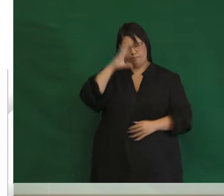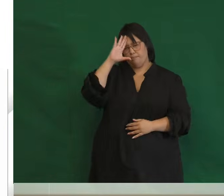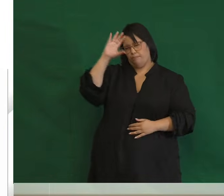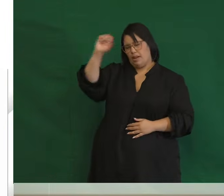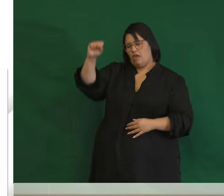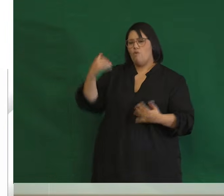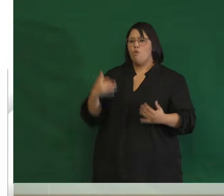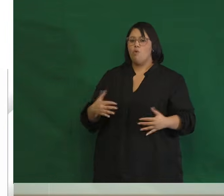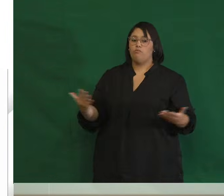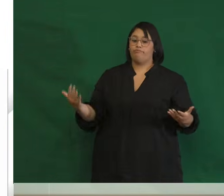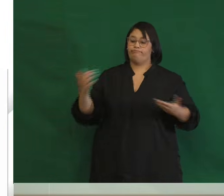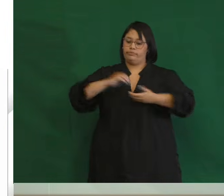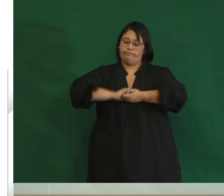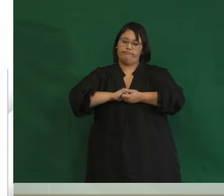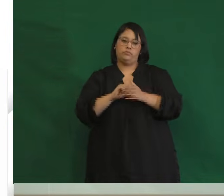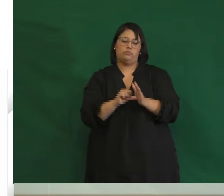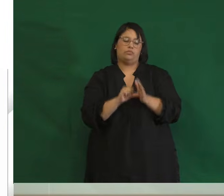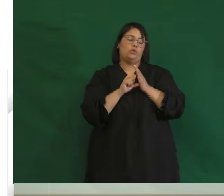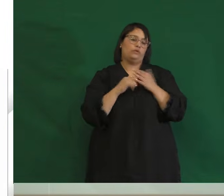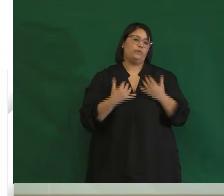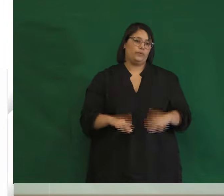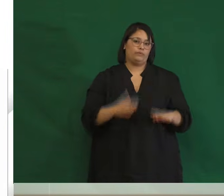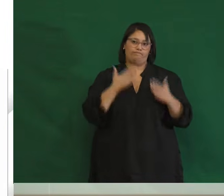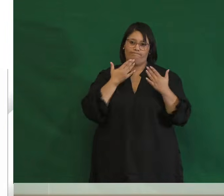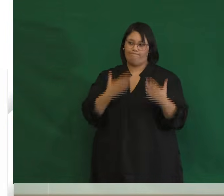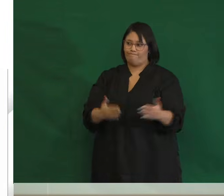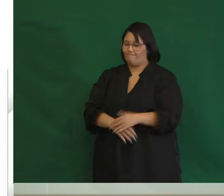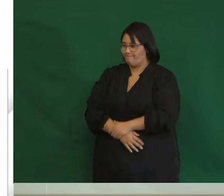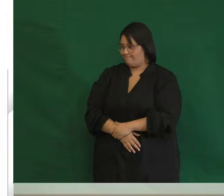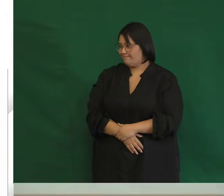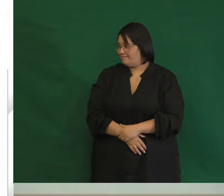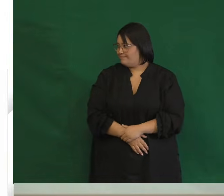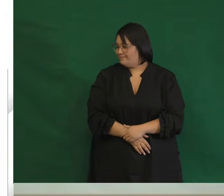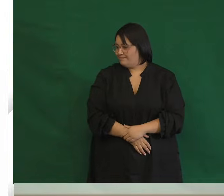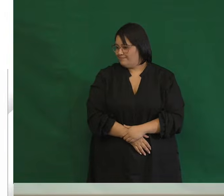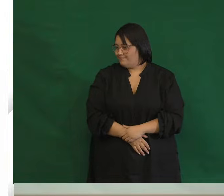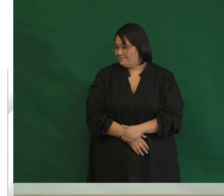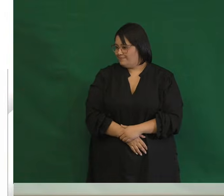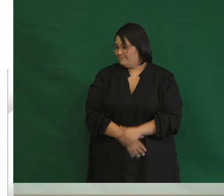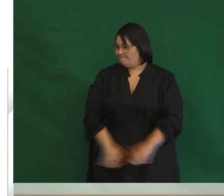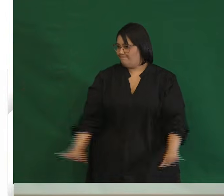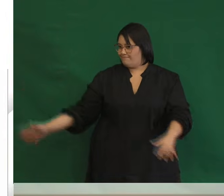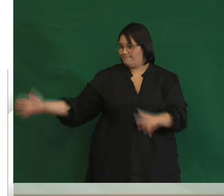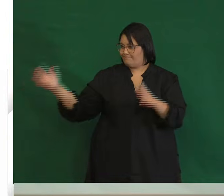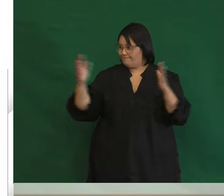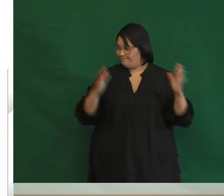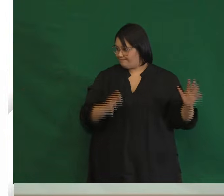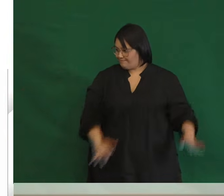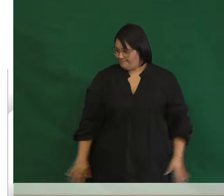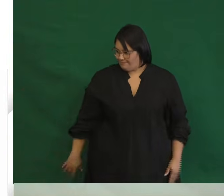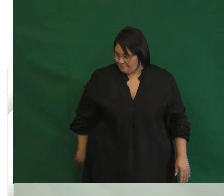believe collaboration is key. Thank you.